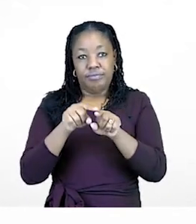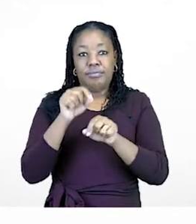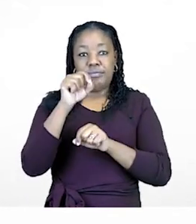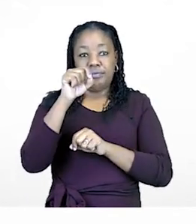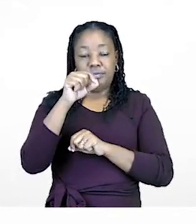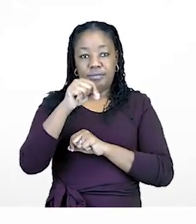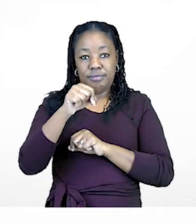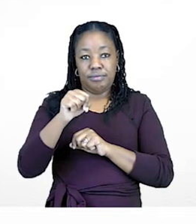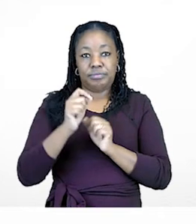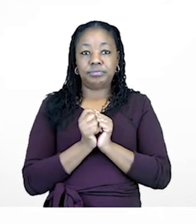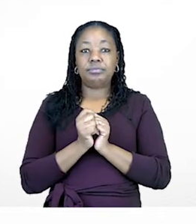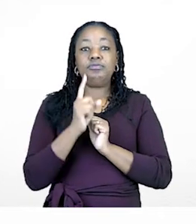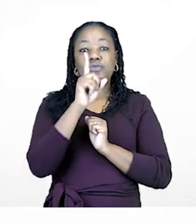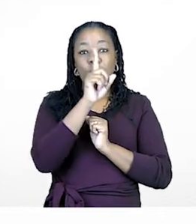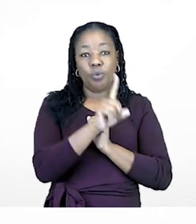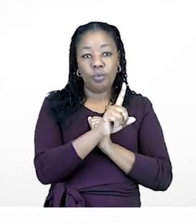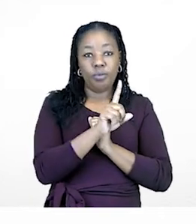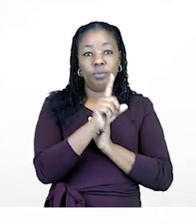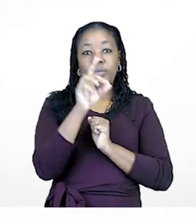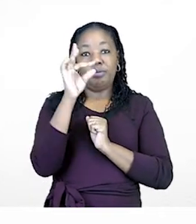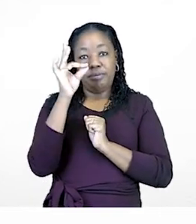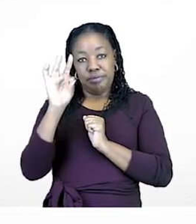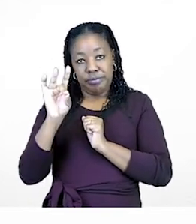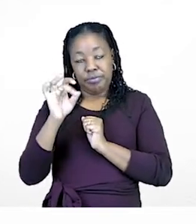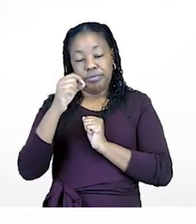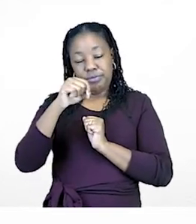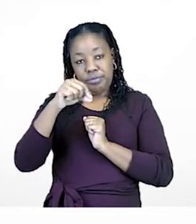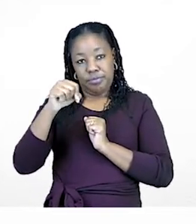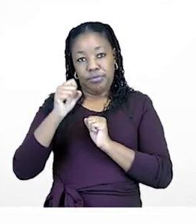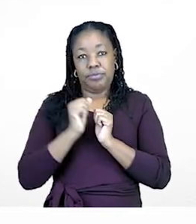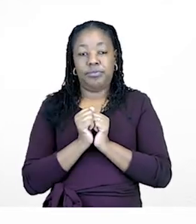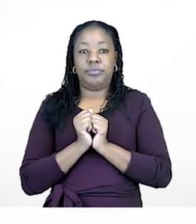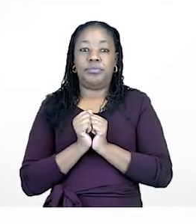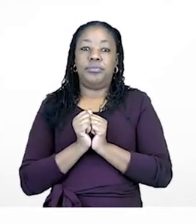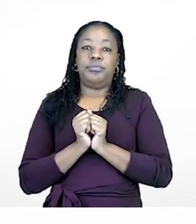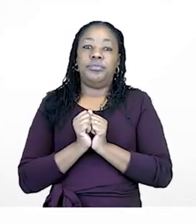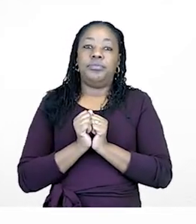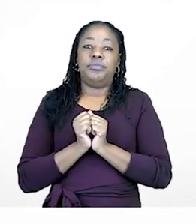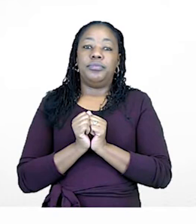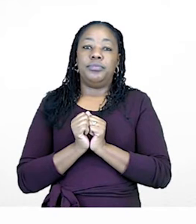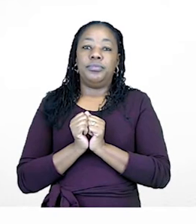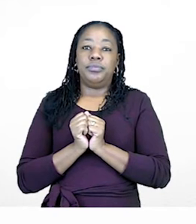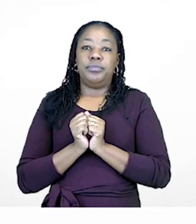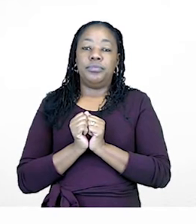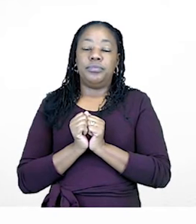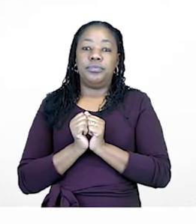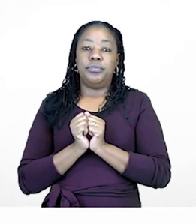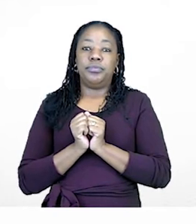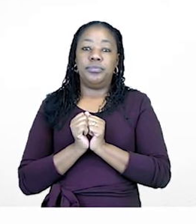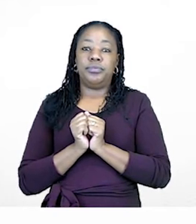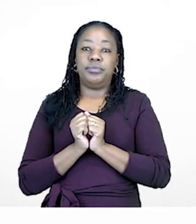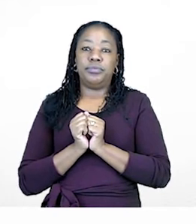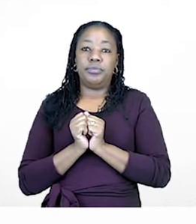a 1 and an 8. And I'd like you to please put that number in the box that you can see. If you are not